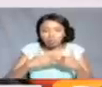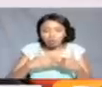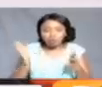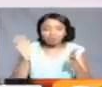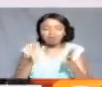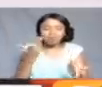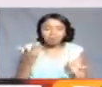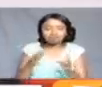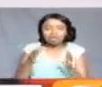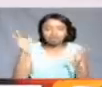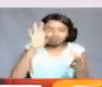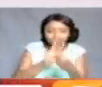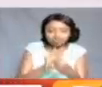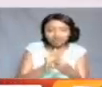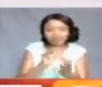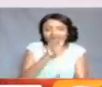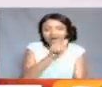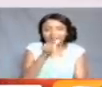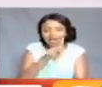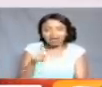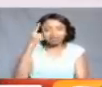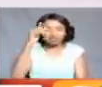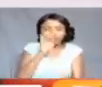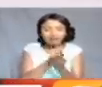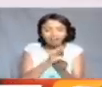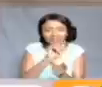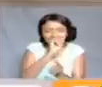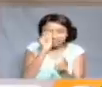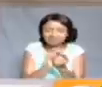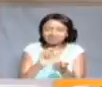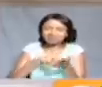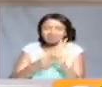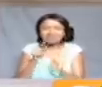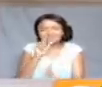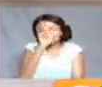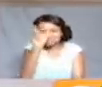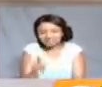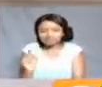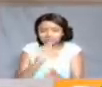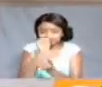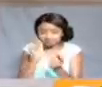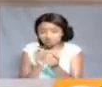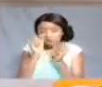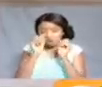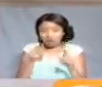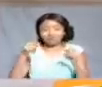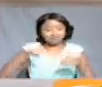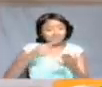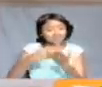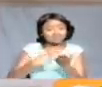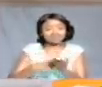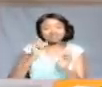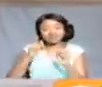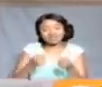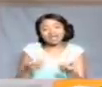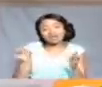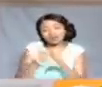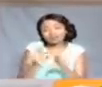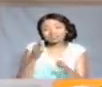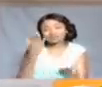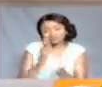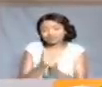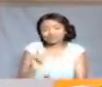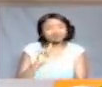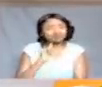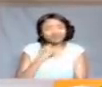there's different categories to all this. All right. Yeah. And that brings this discussion to a close. I know we can be here all night or all week. A lot to talk about when we